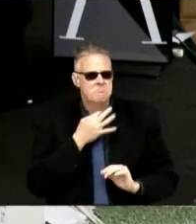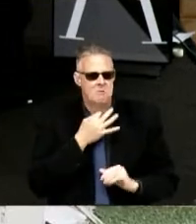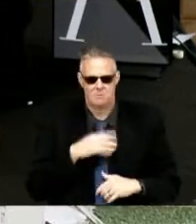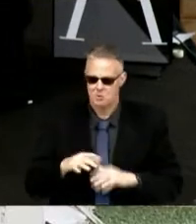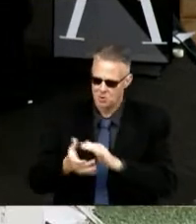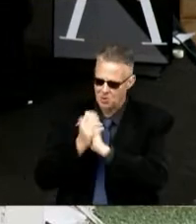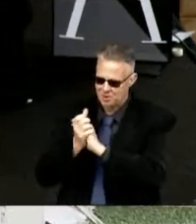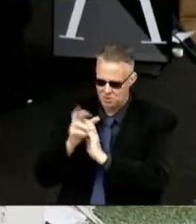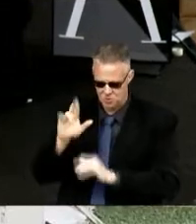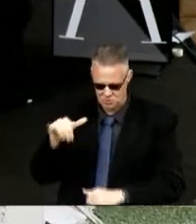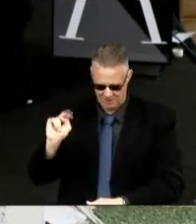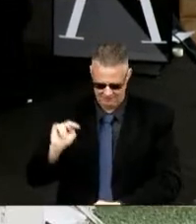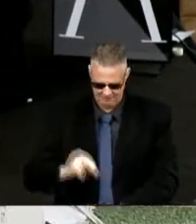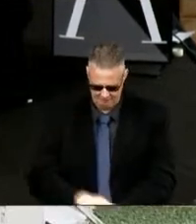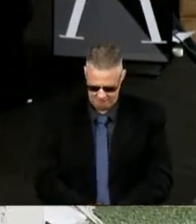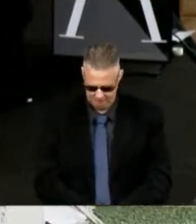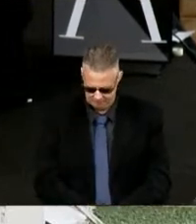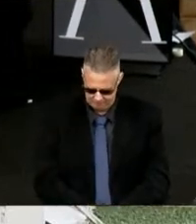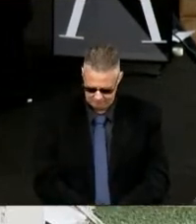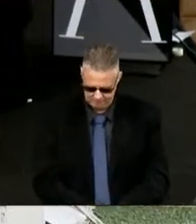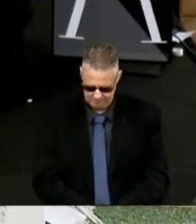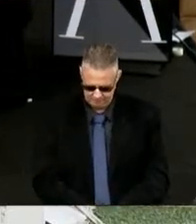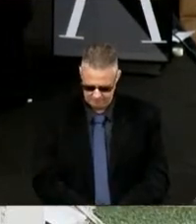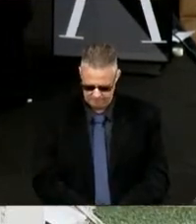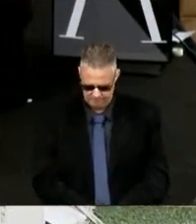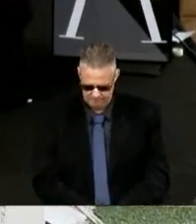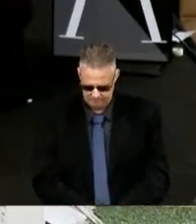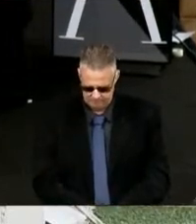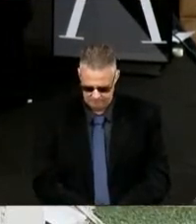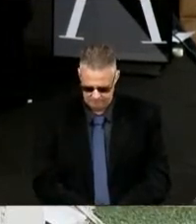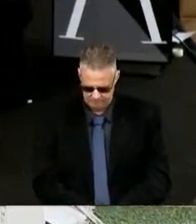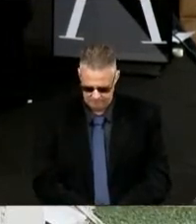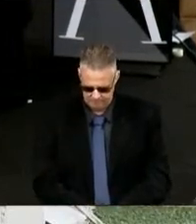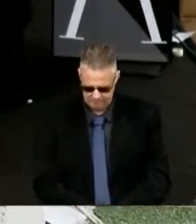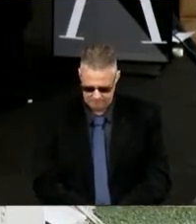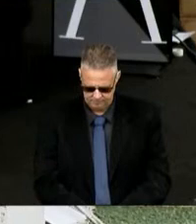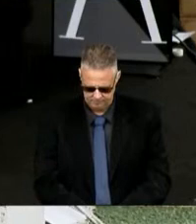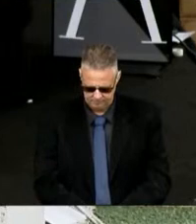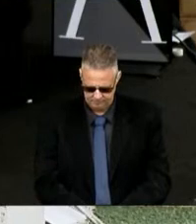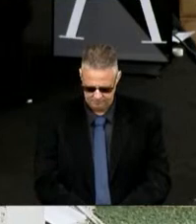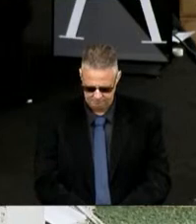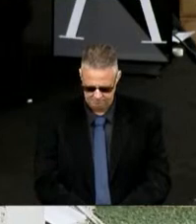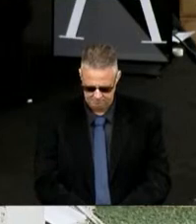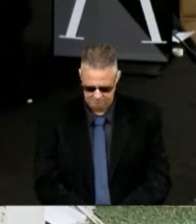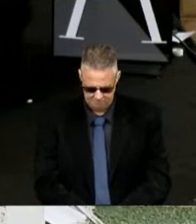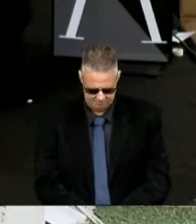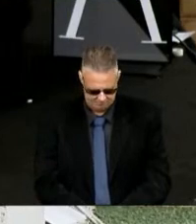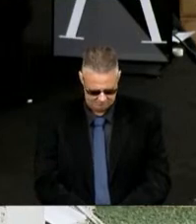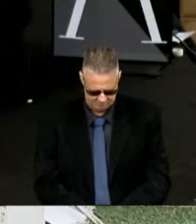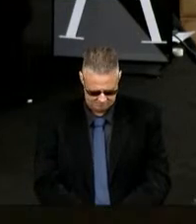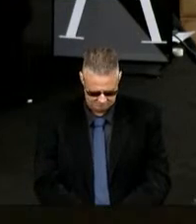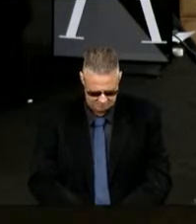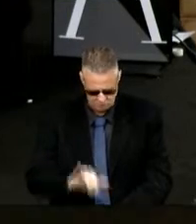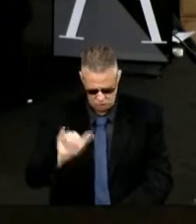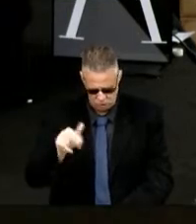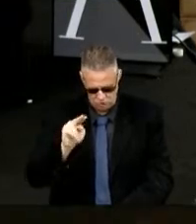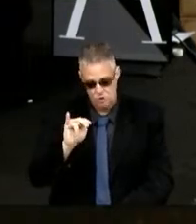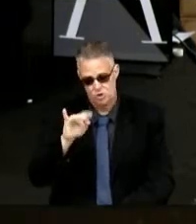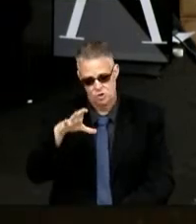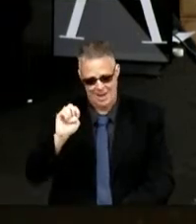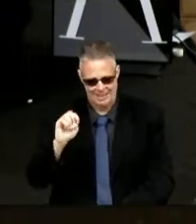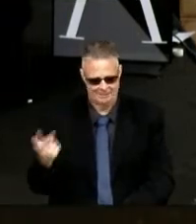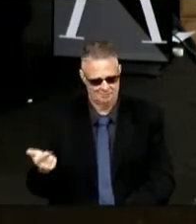Yeah. Now we'll hear from Janice.